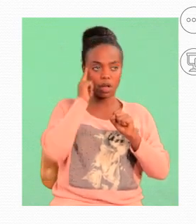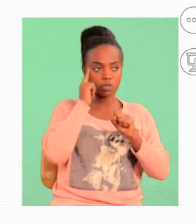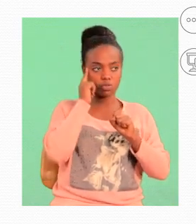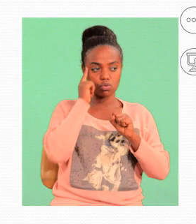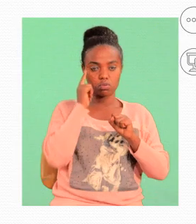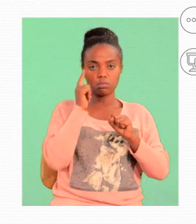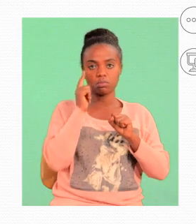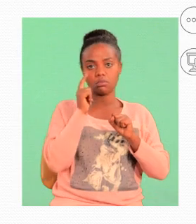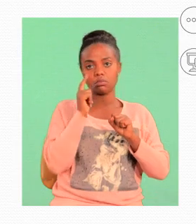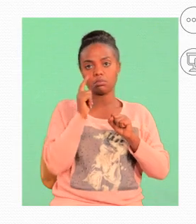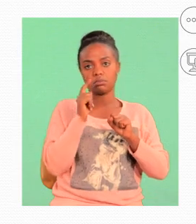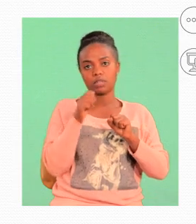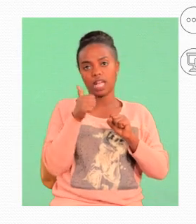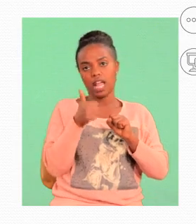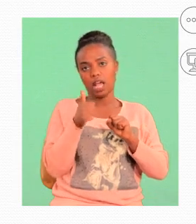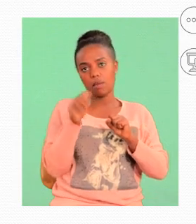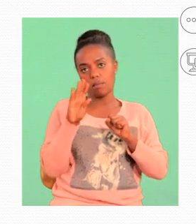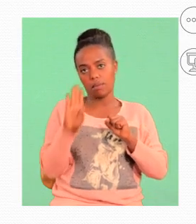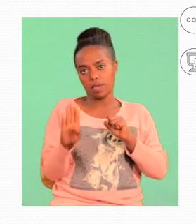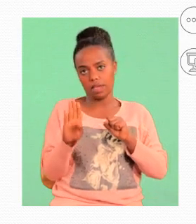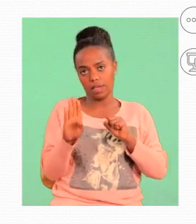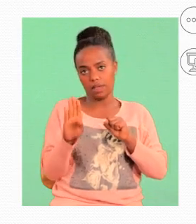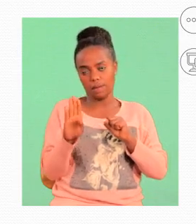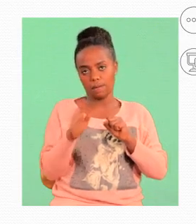is AB,